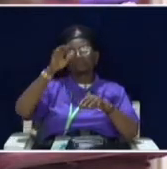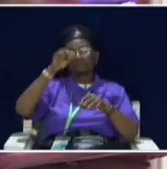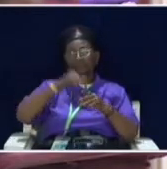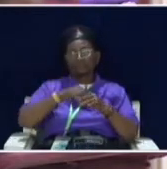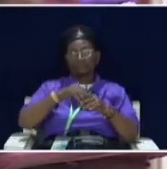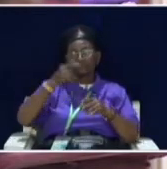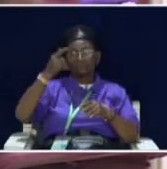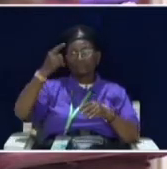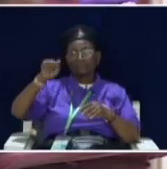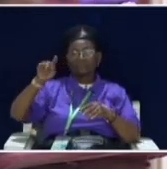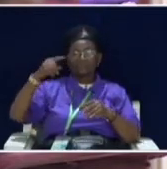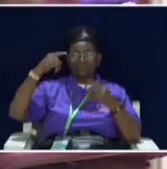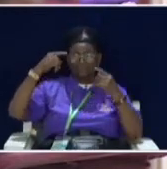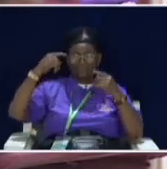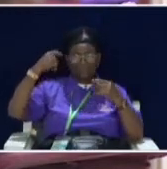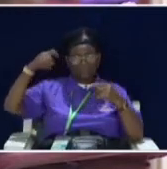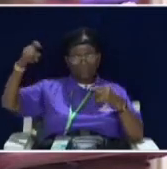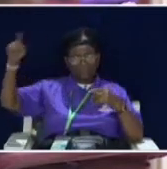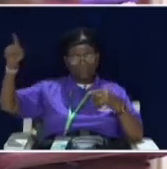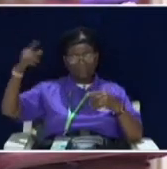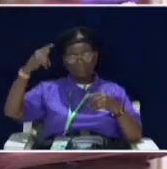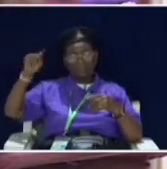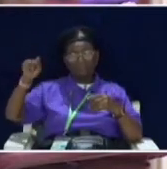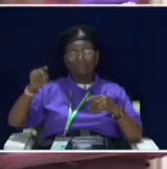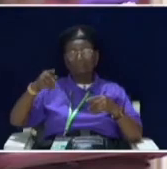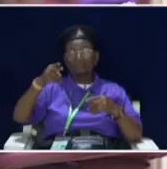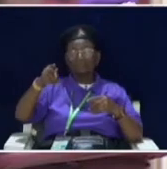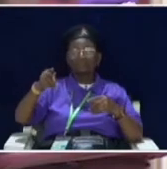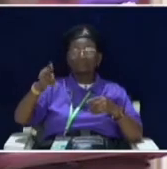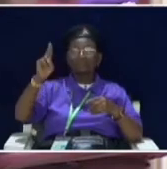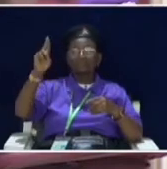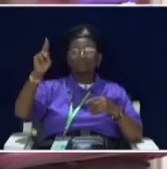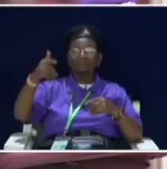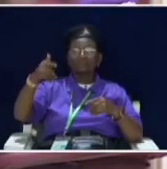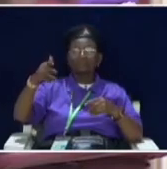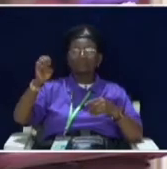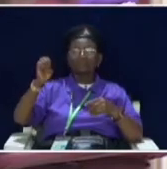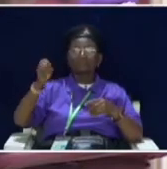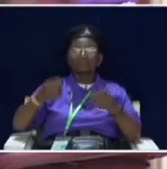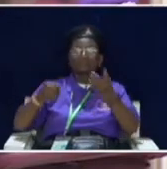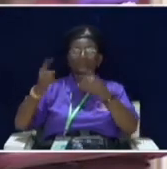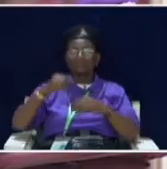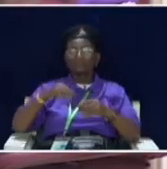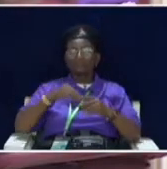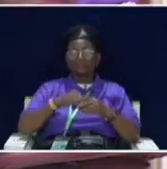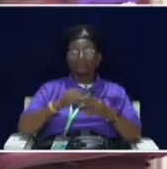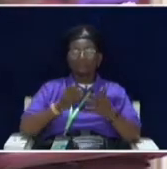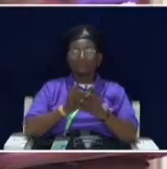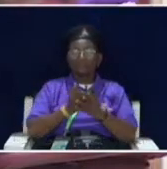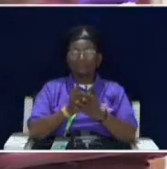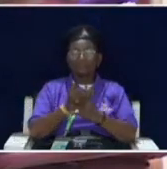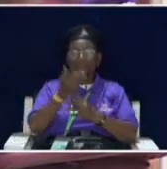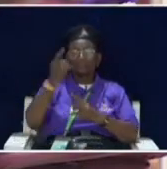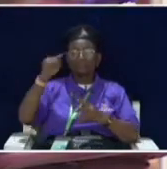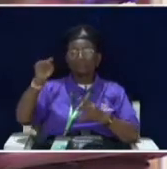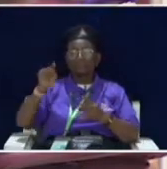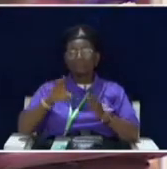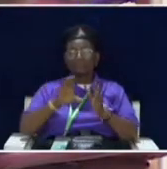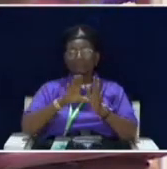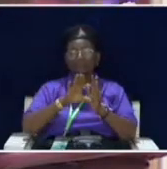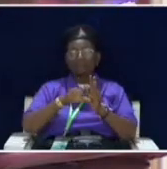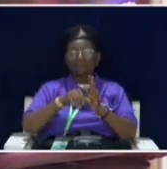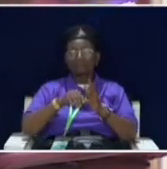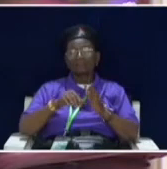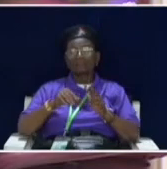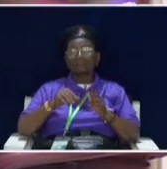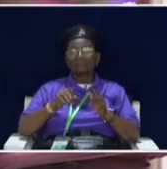And a huge man came in through the door, holding the skin of